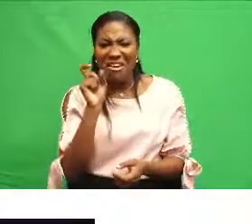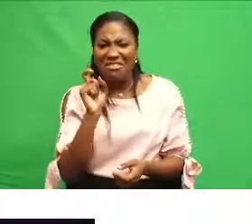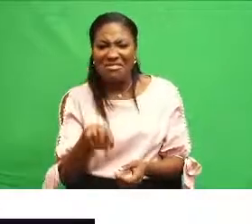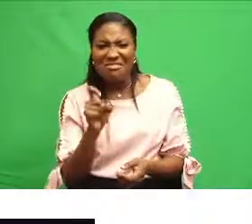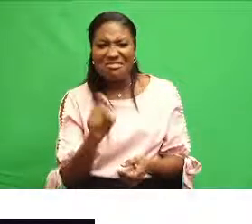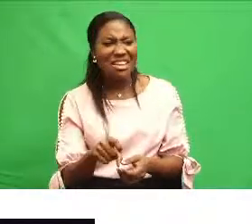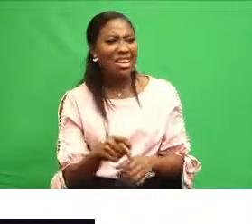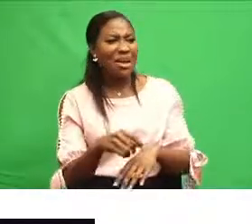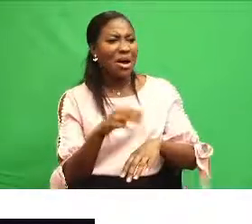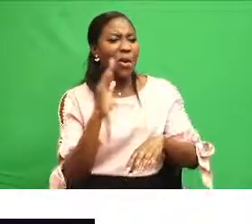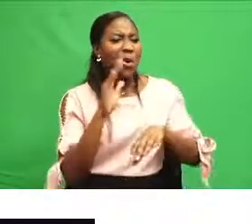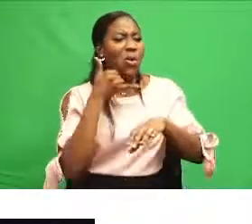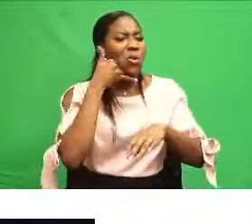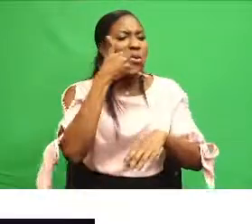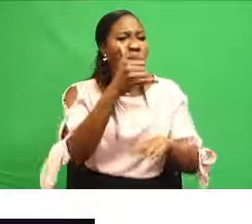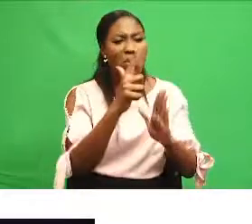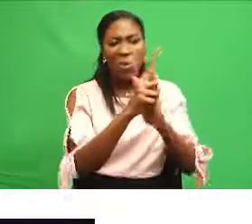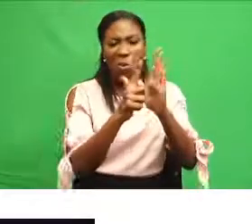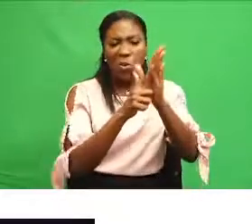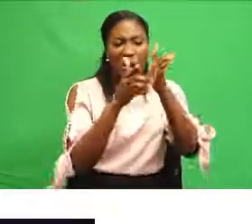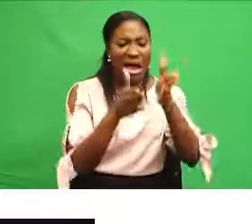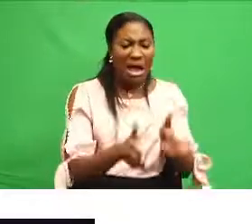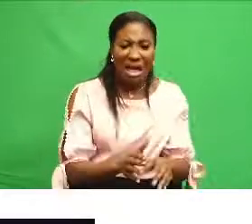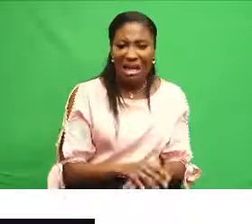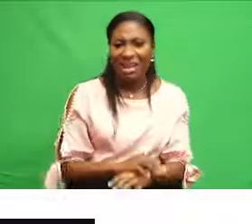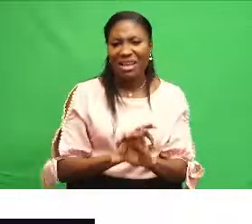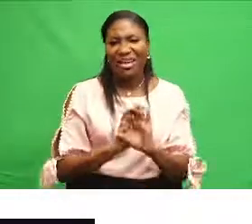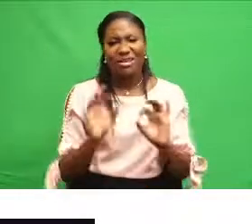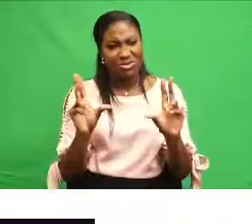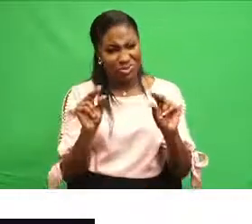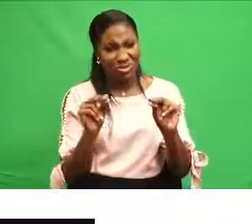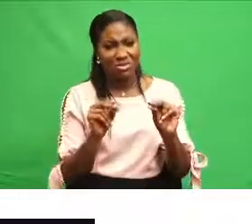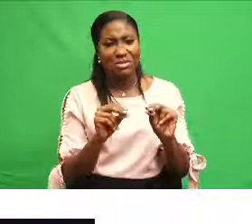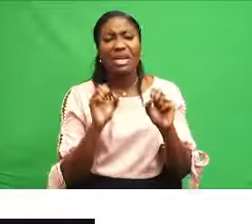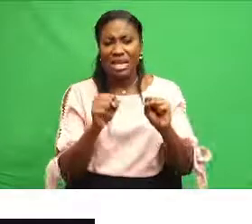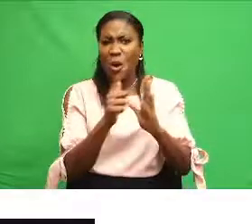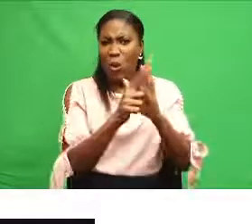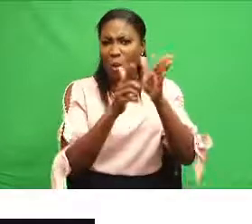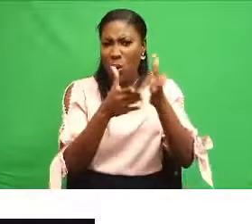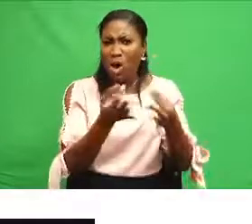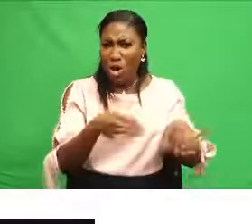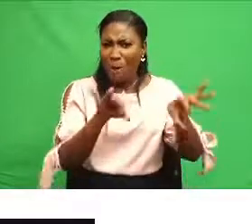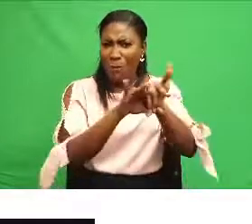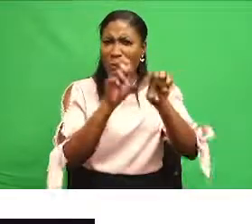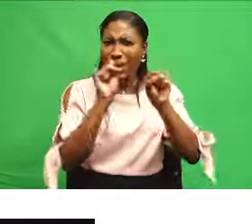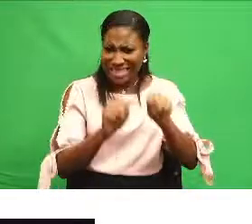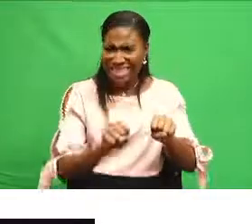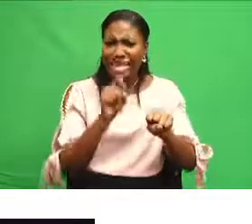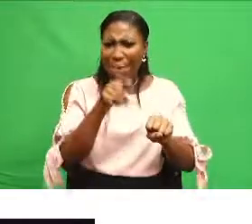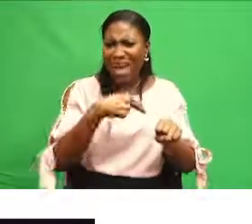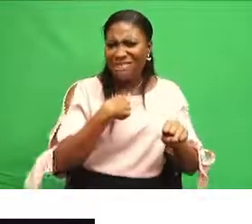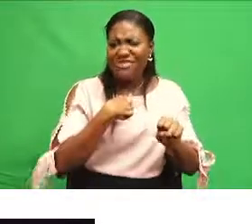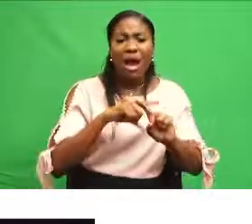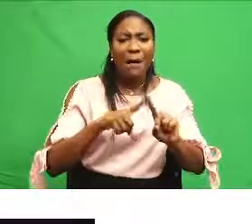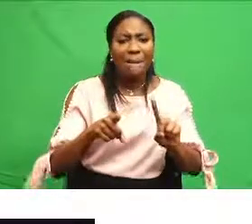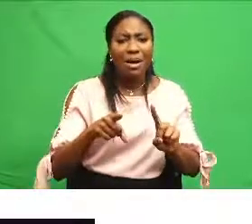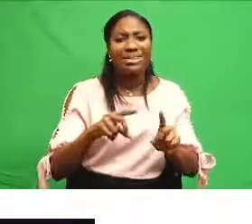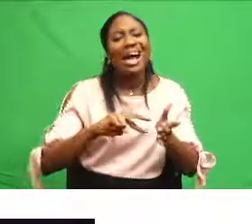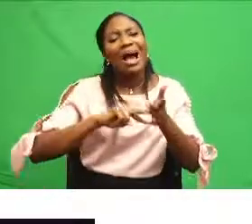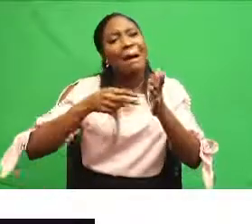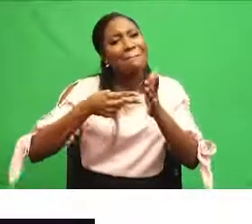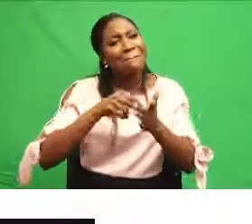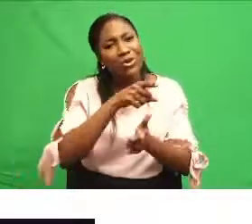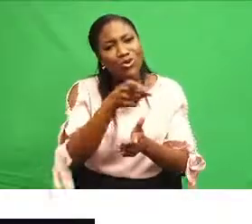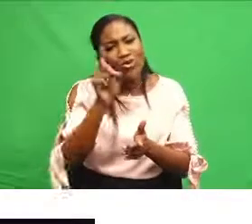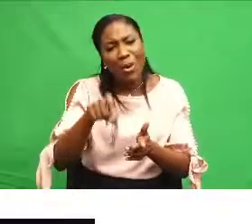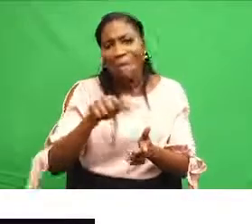services of an attorney. Those are important things to have. But I'm saying that you don't have to be overwhelmed by this